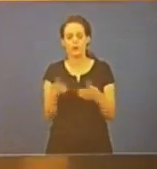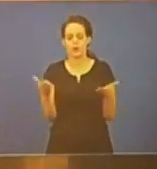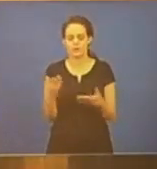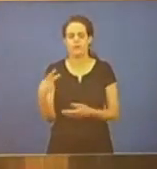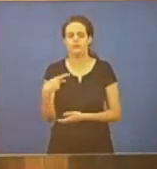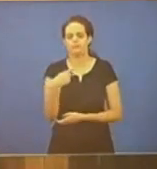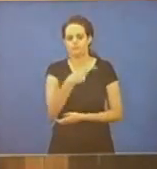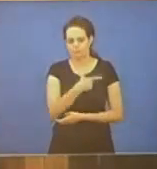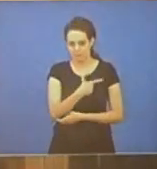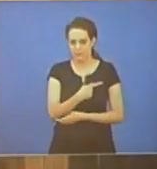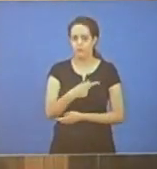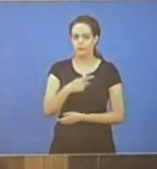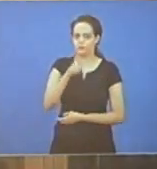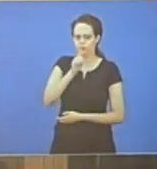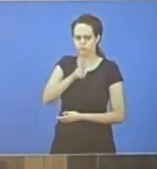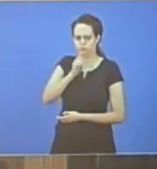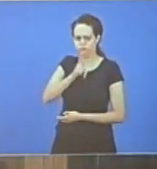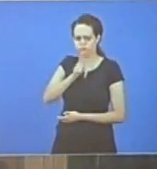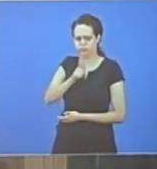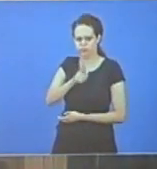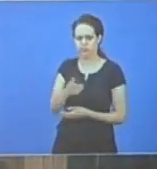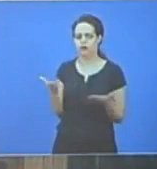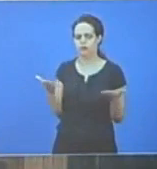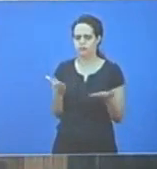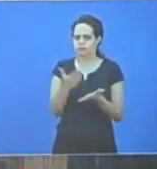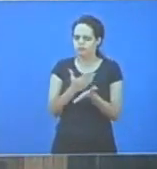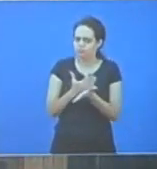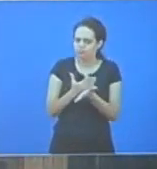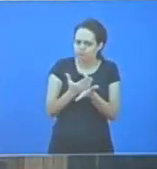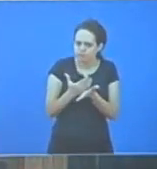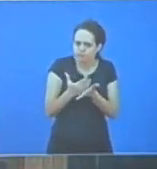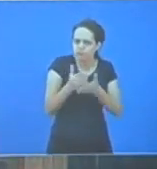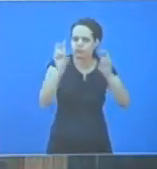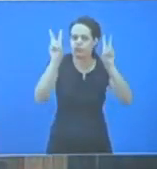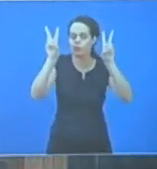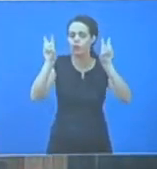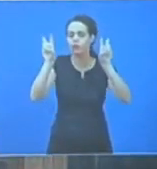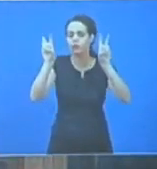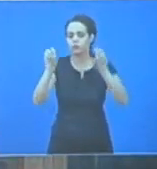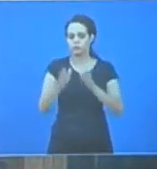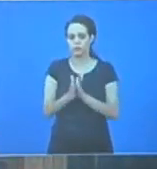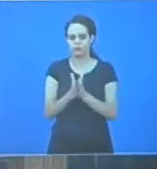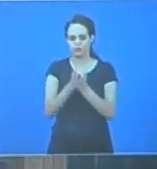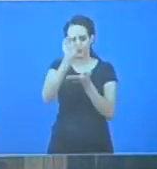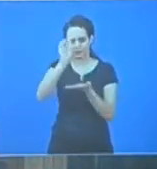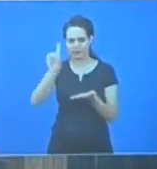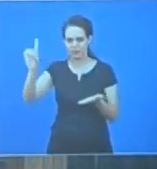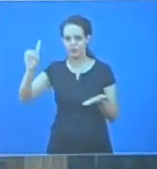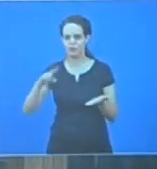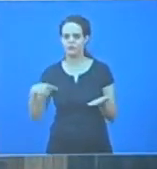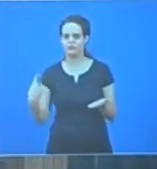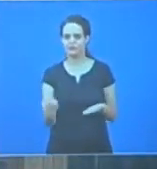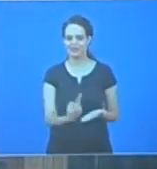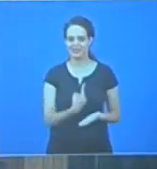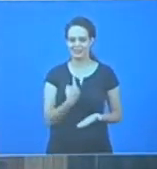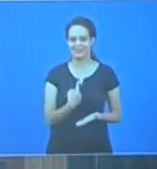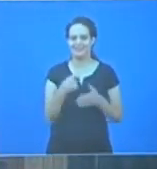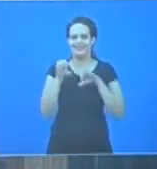Now, continuing our Sunday school, Pastor Gedotil will do some introduction for our teaching.